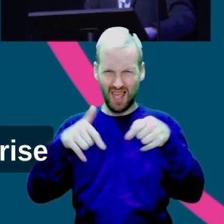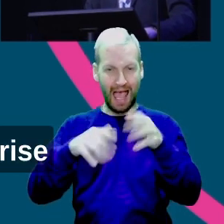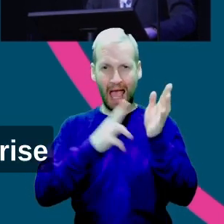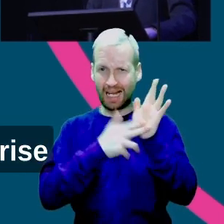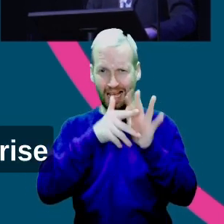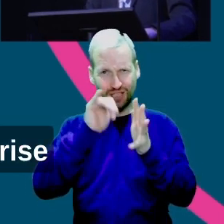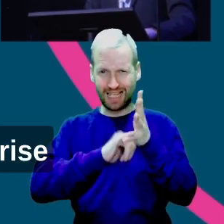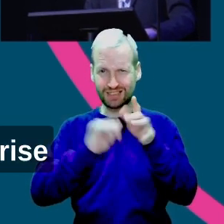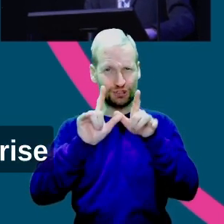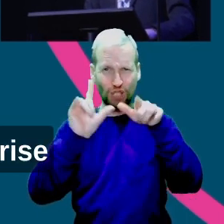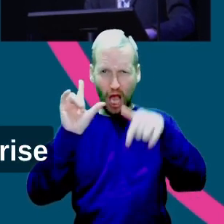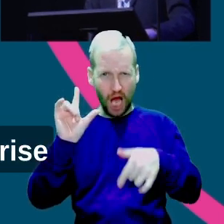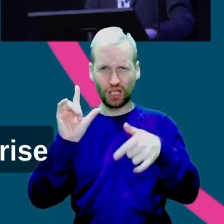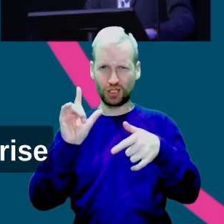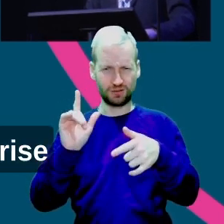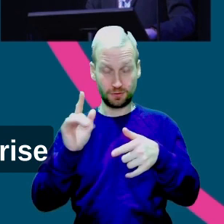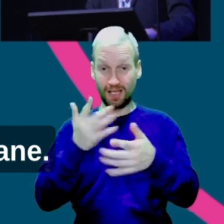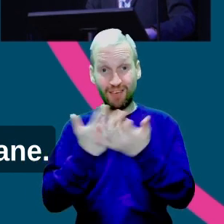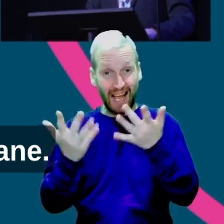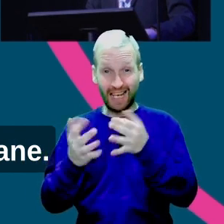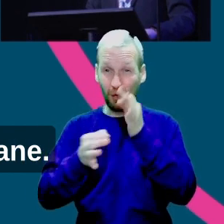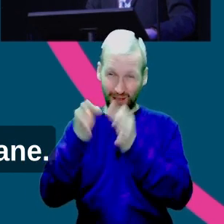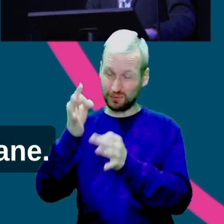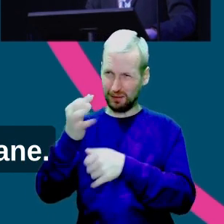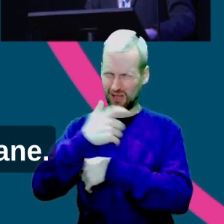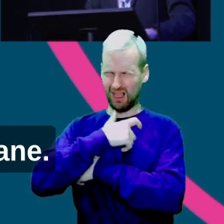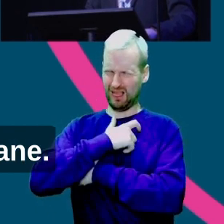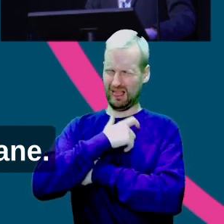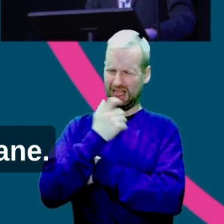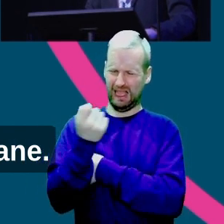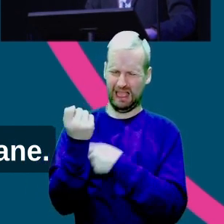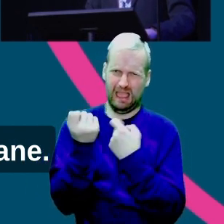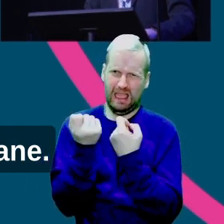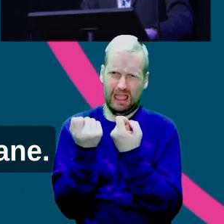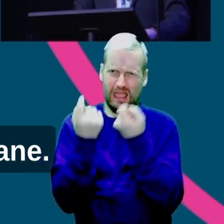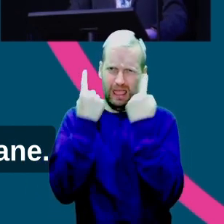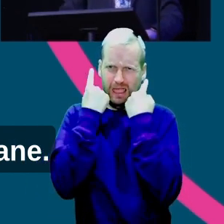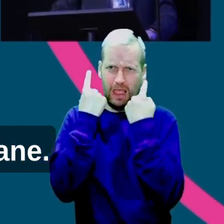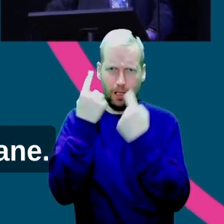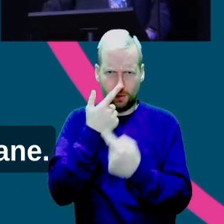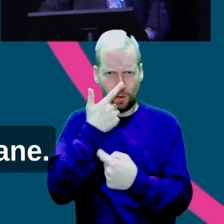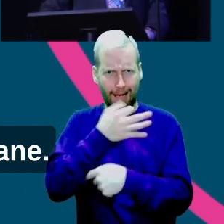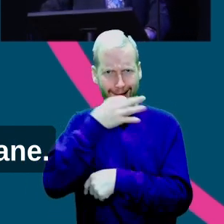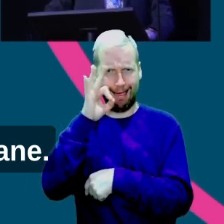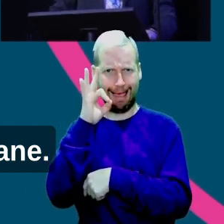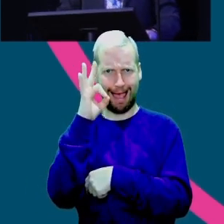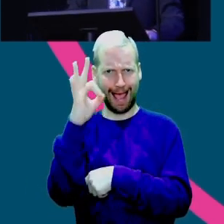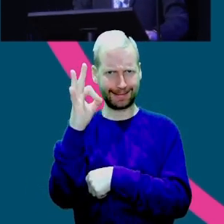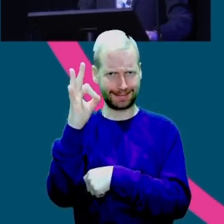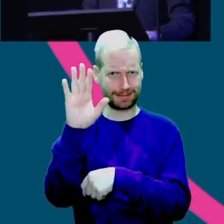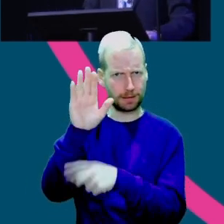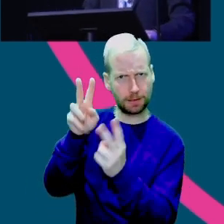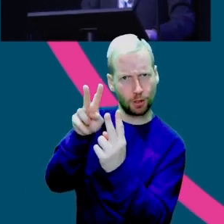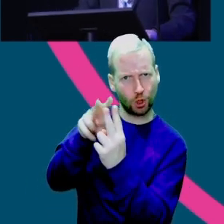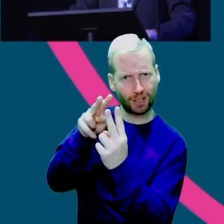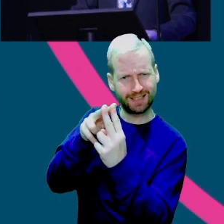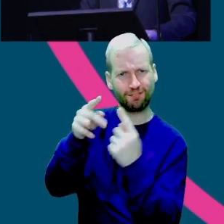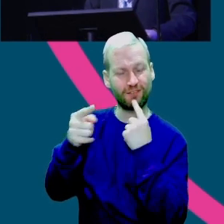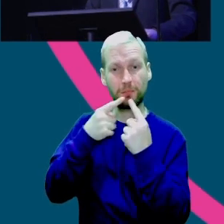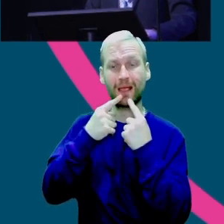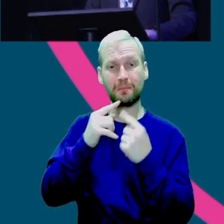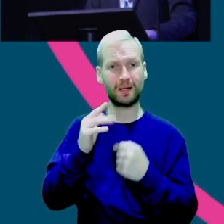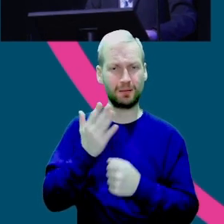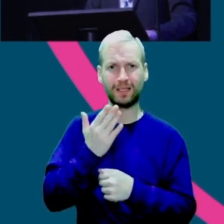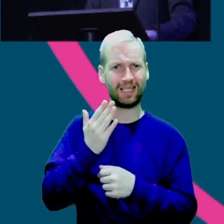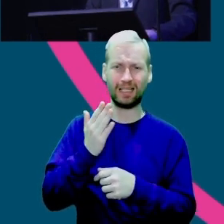so I would welcome any questions that arise as we do talk through these slides, myself and Diane. So, you know, please don't be shy